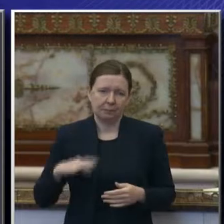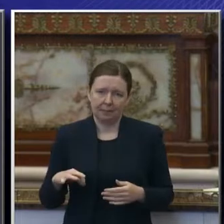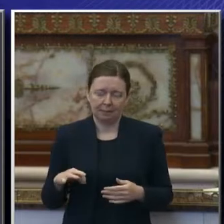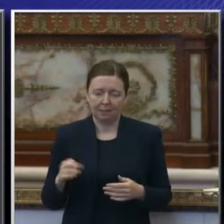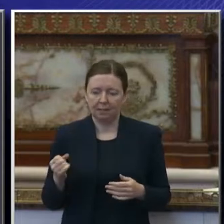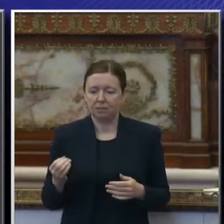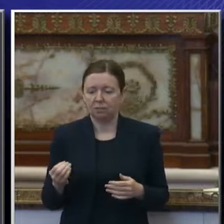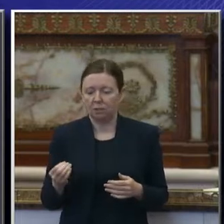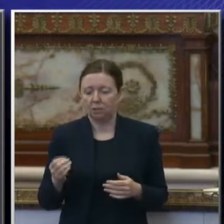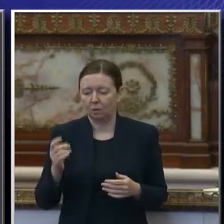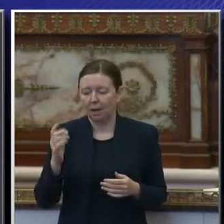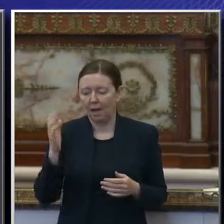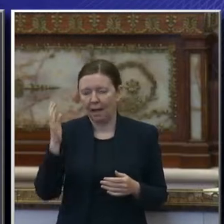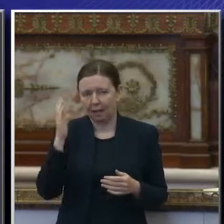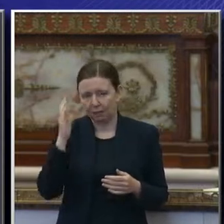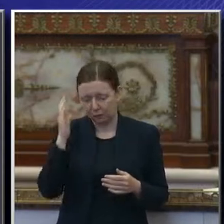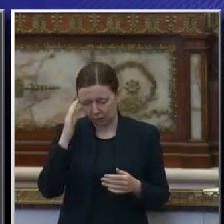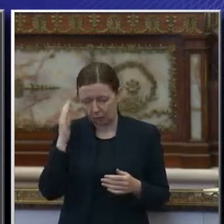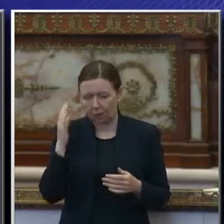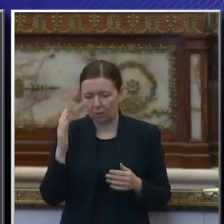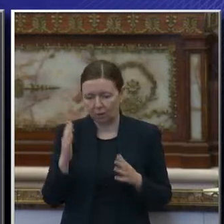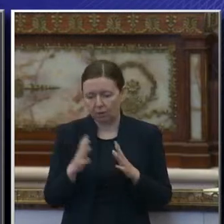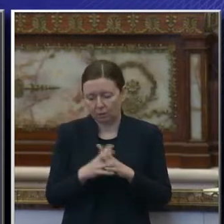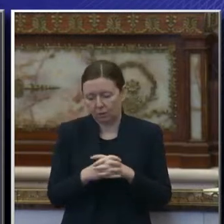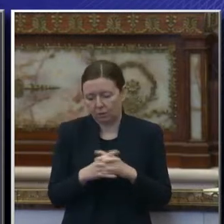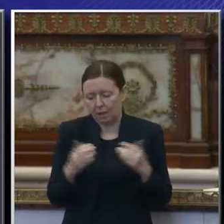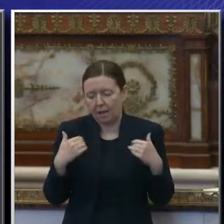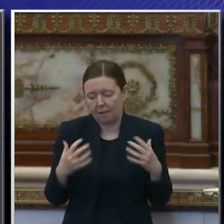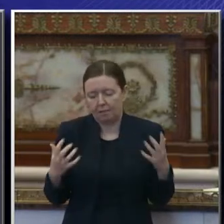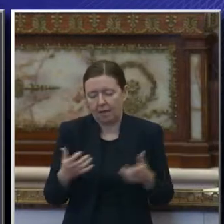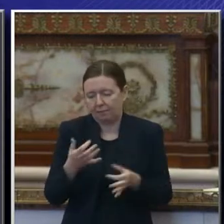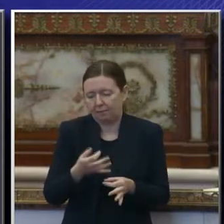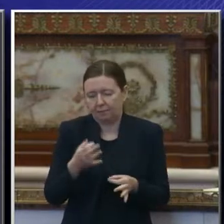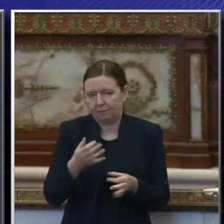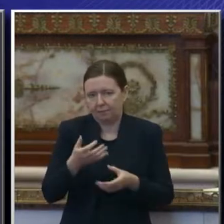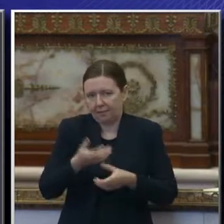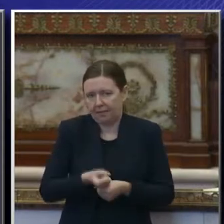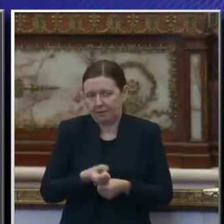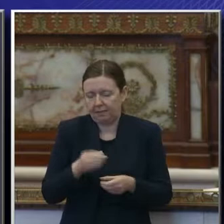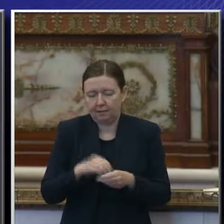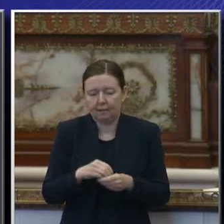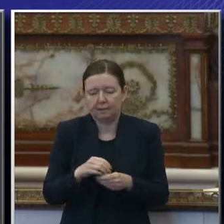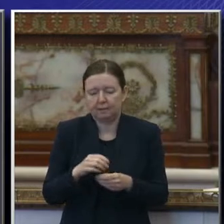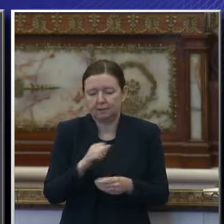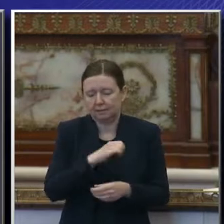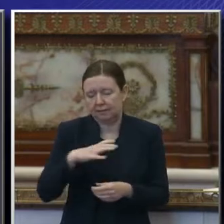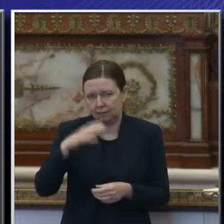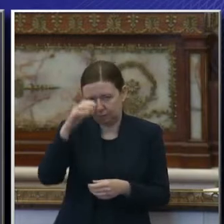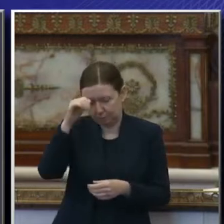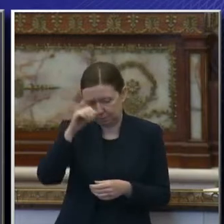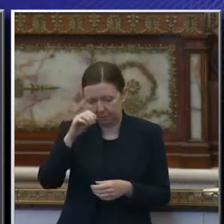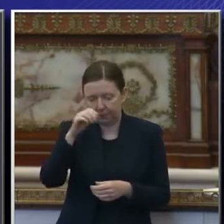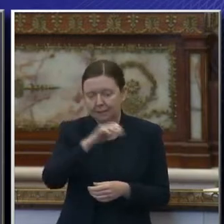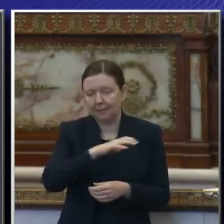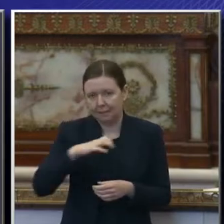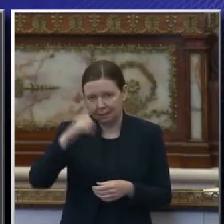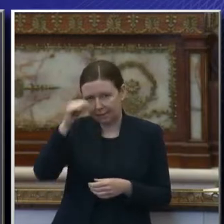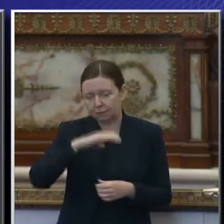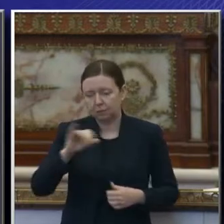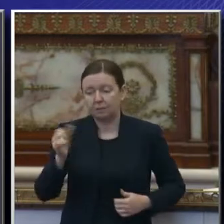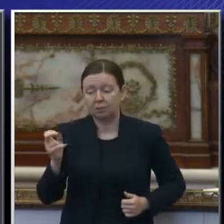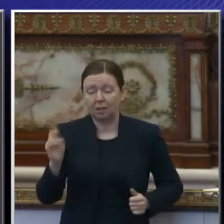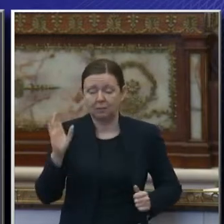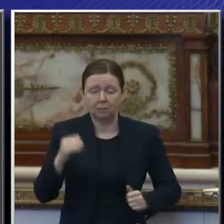And so I just know that I'll just say that I have a lot of faith in Councilman Kenyatta Johnson that he will